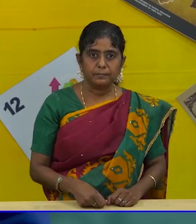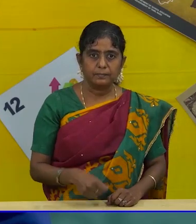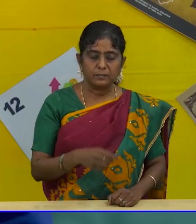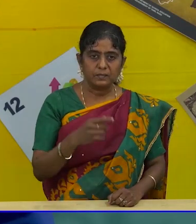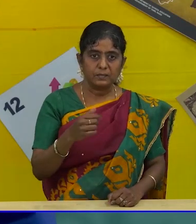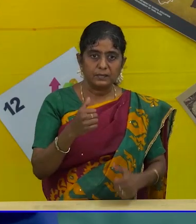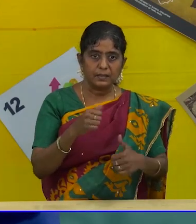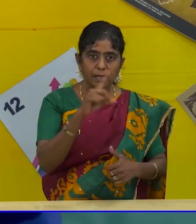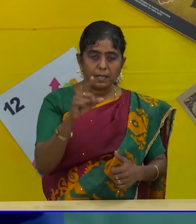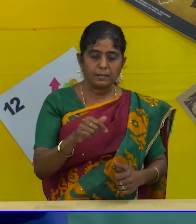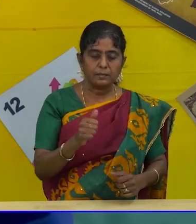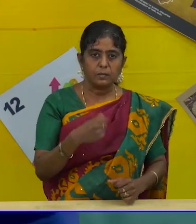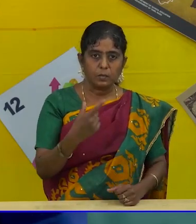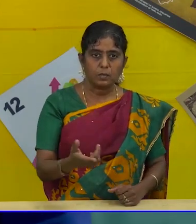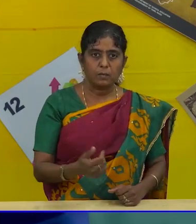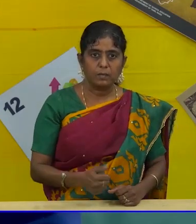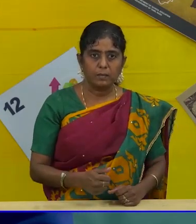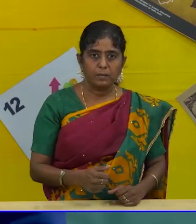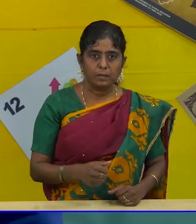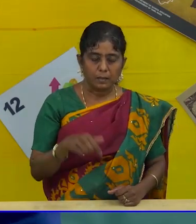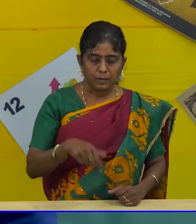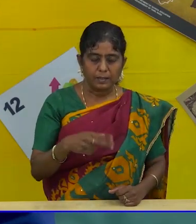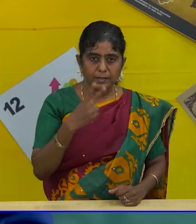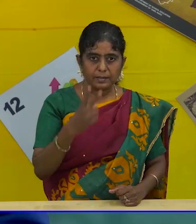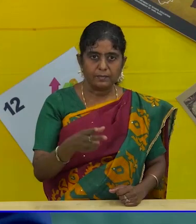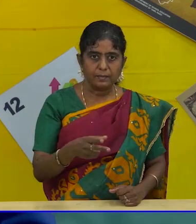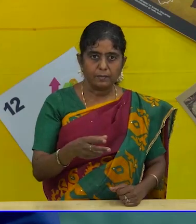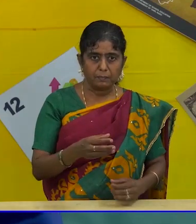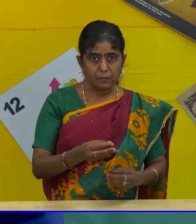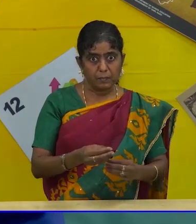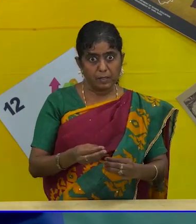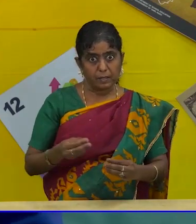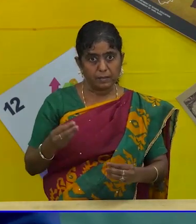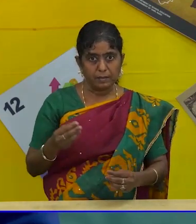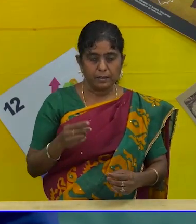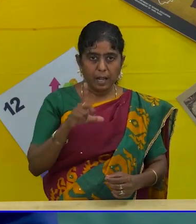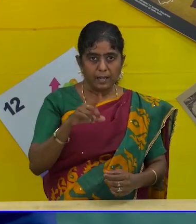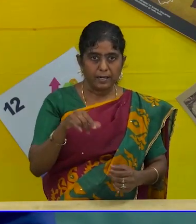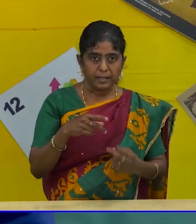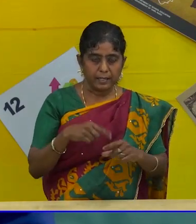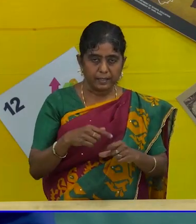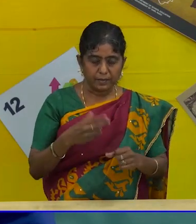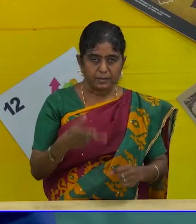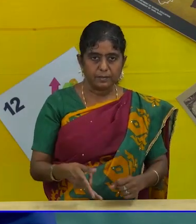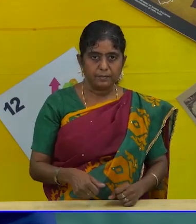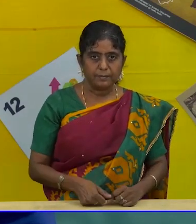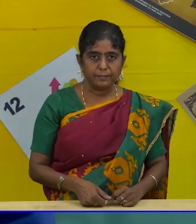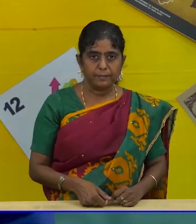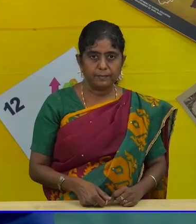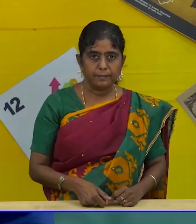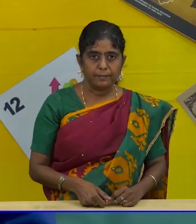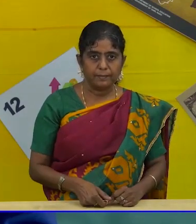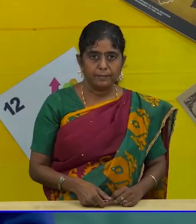and you are asked to solve it. Now, let us see in detail about linear equation.